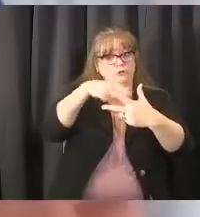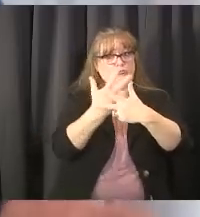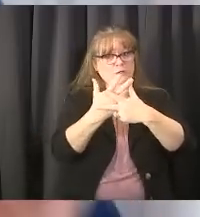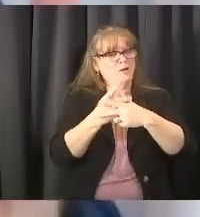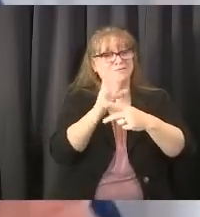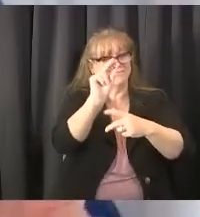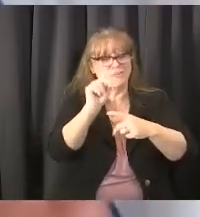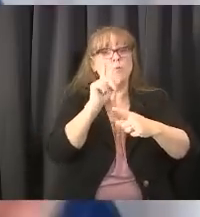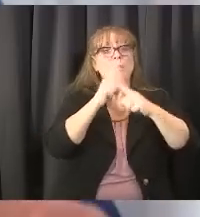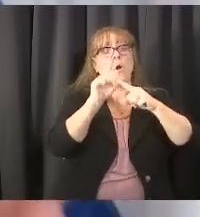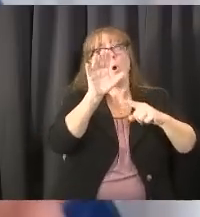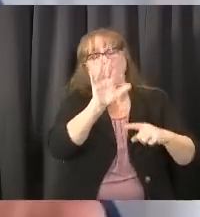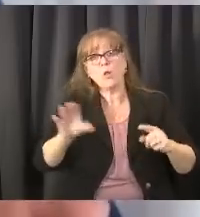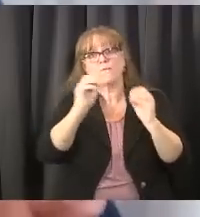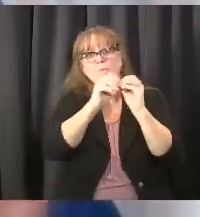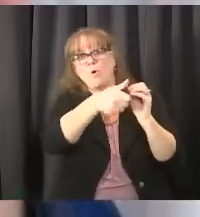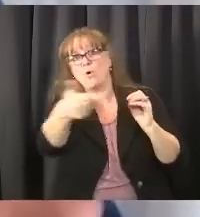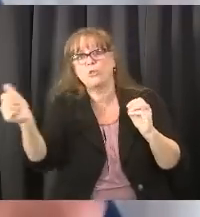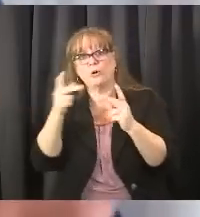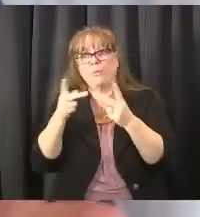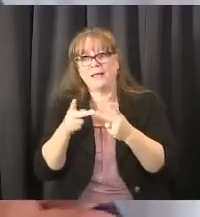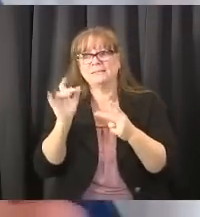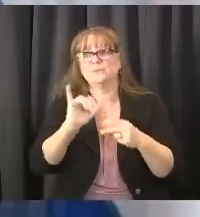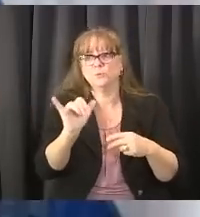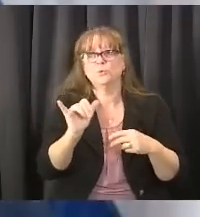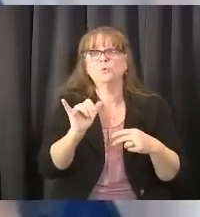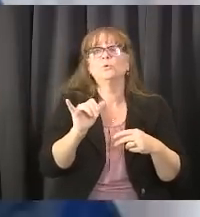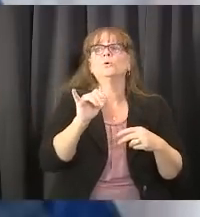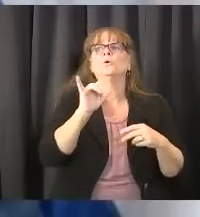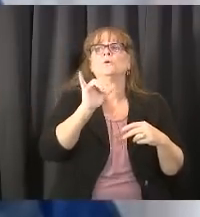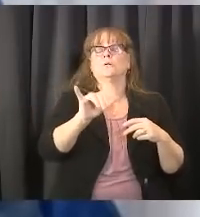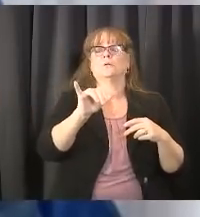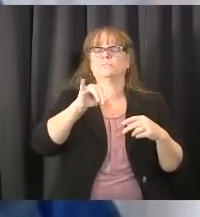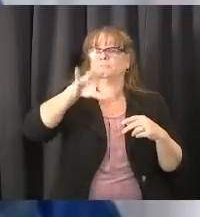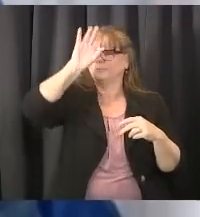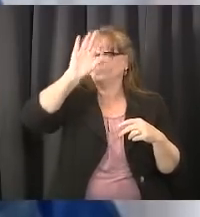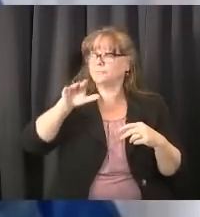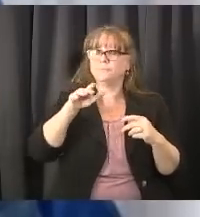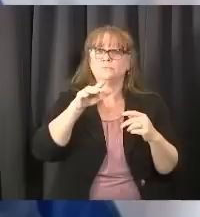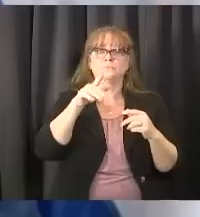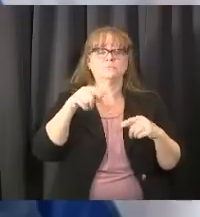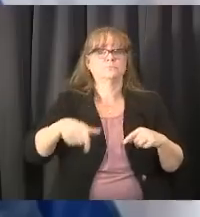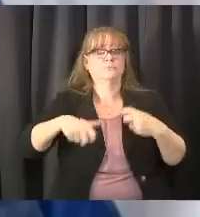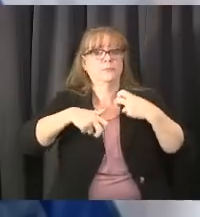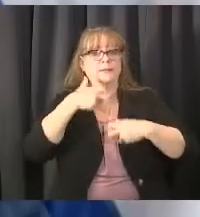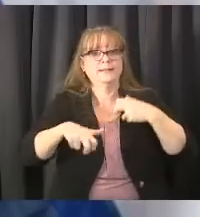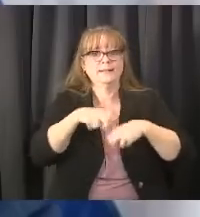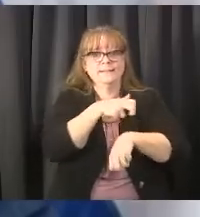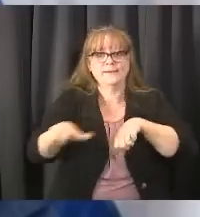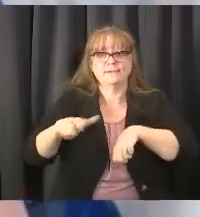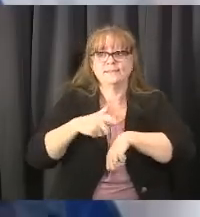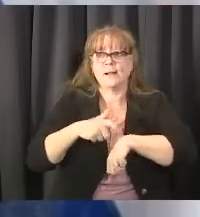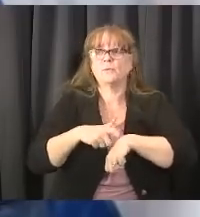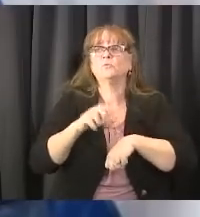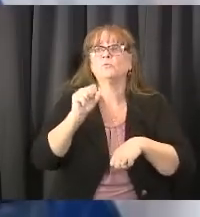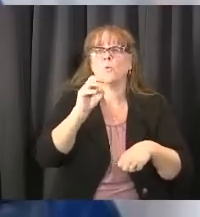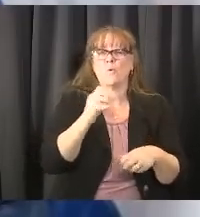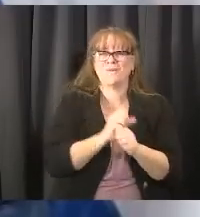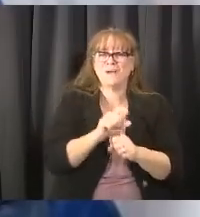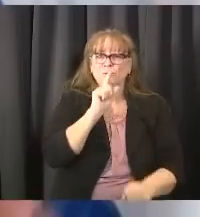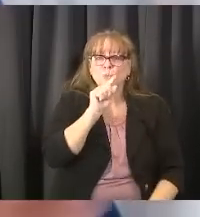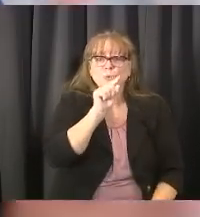over 70 or you have a loved one, a parent, a friend over 70, you know how to sign up in an area that's close to you for the vaccine. Really, our partners